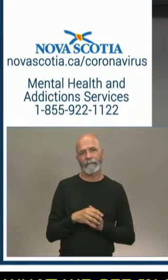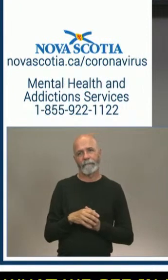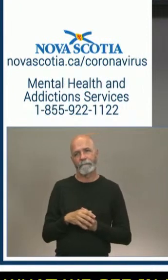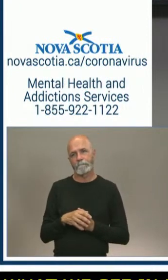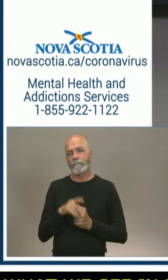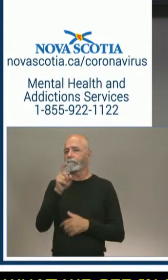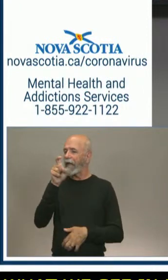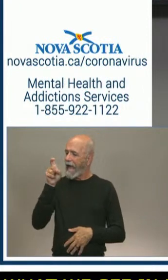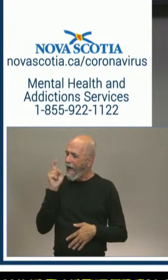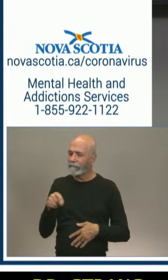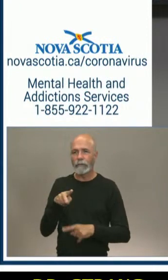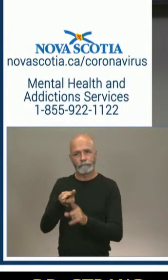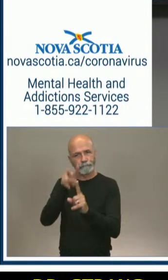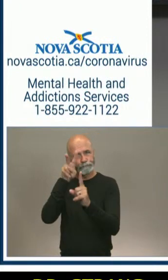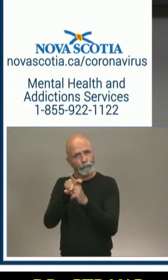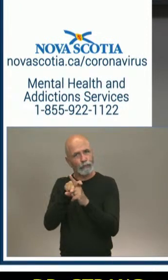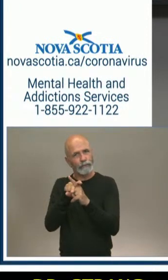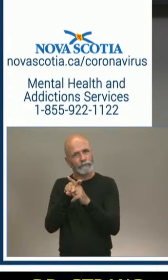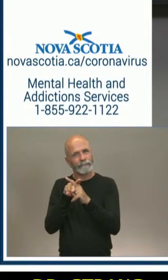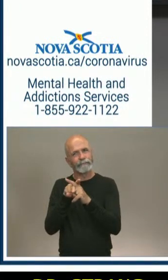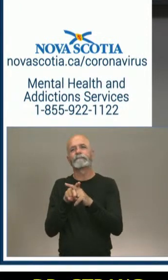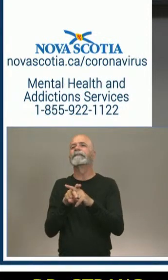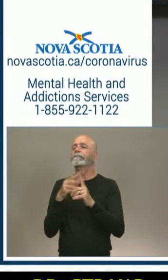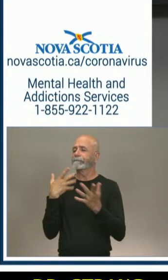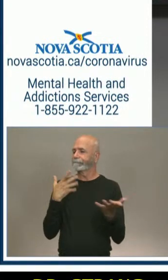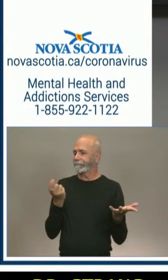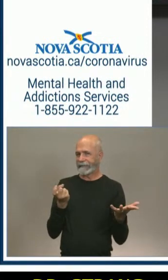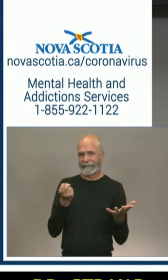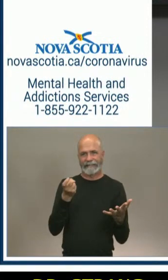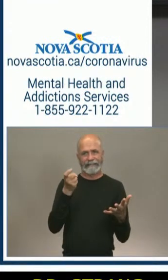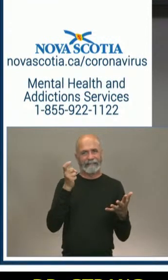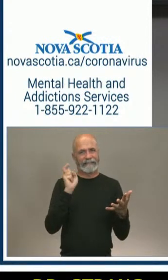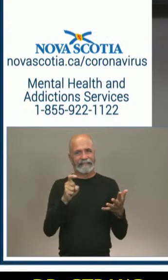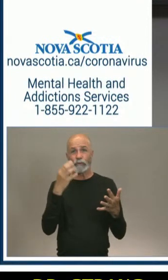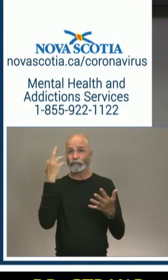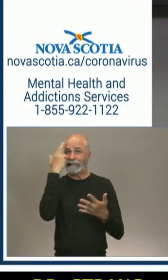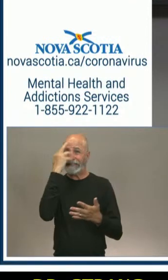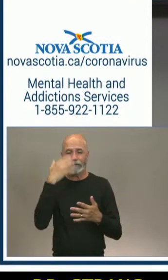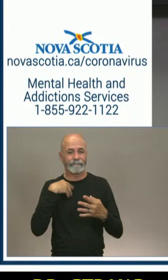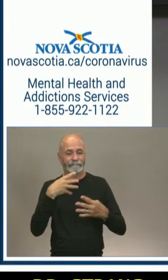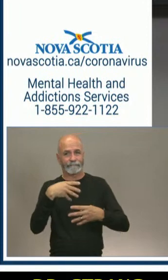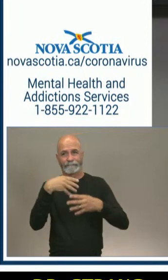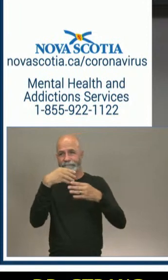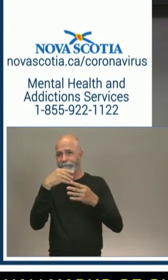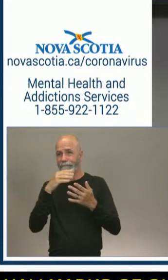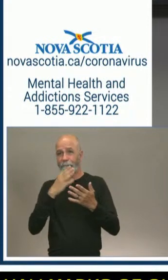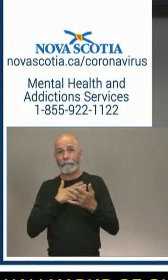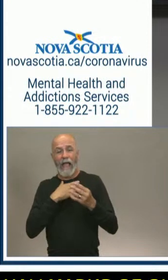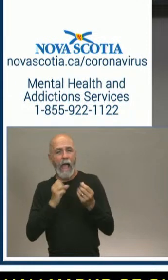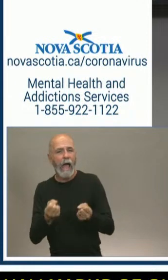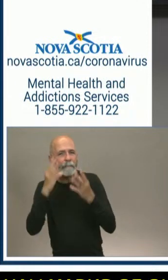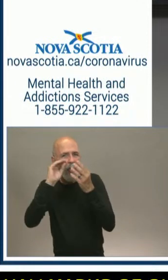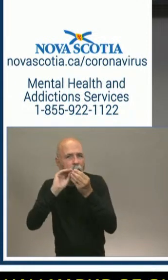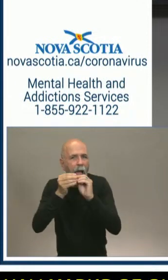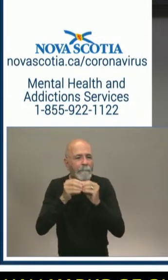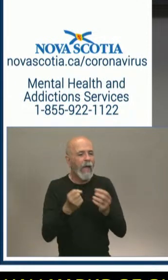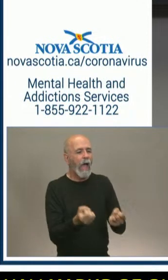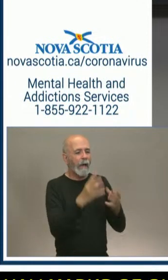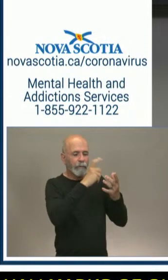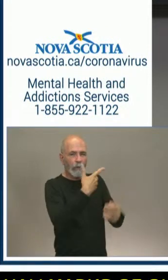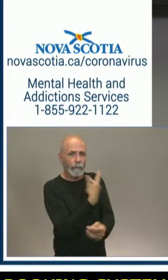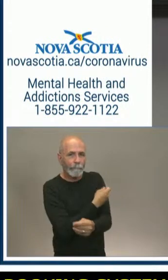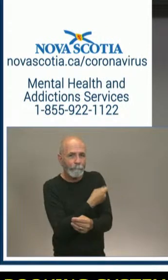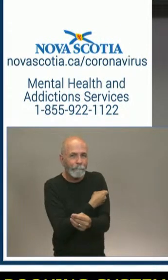system that means that we can actually match up specifically the amount of vaccines that we have with specific